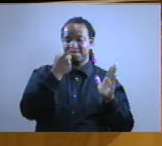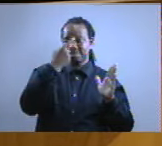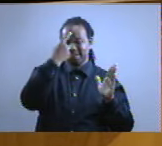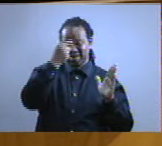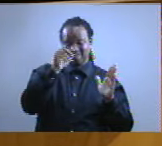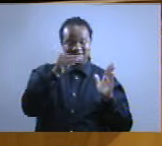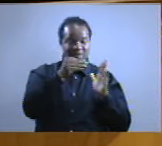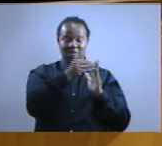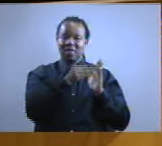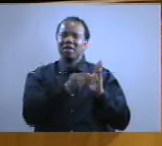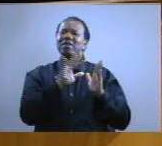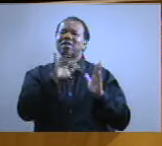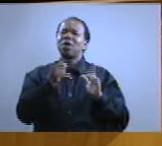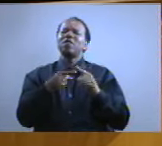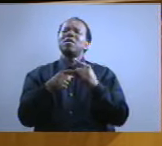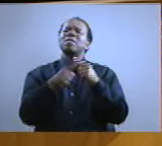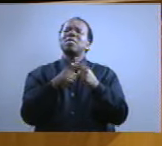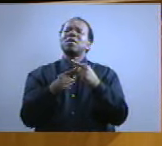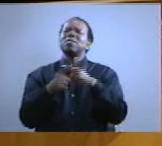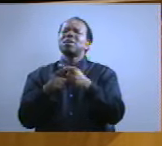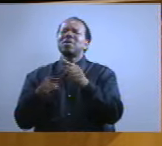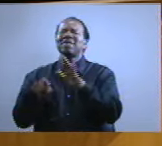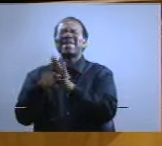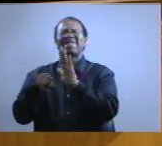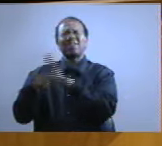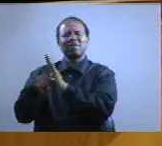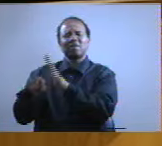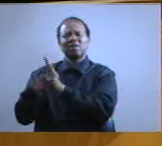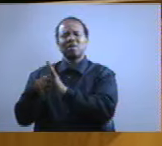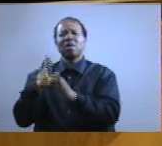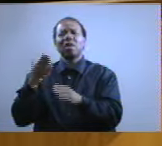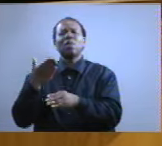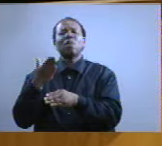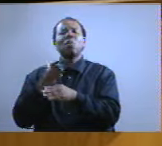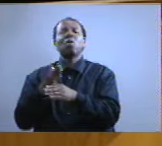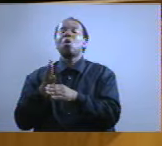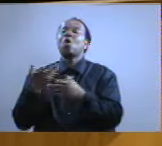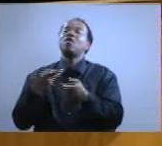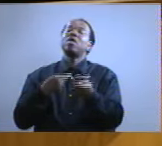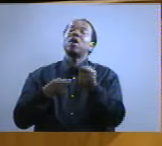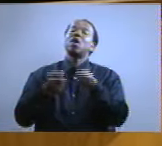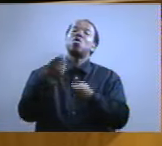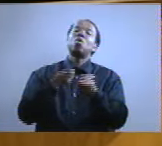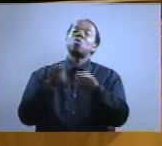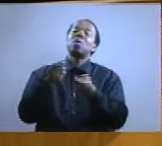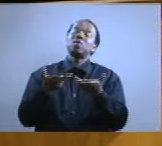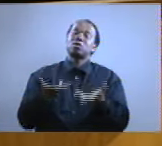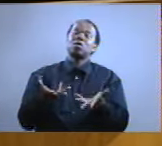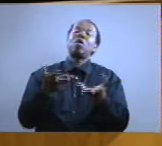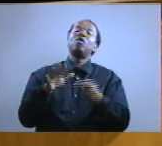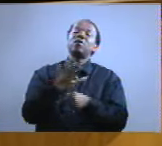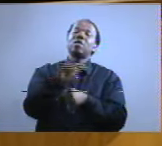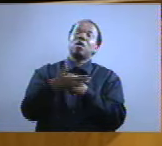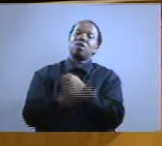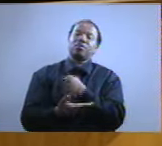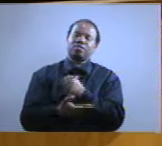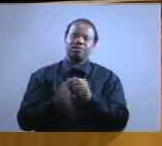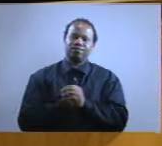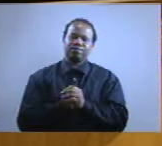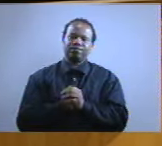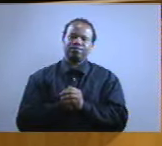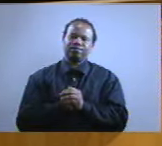far-reaching negative impacts on the labour market and consequently the economy of the country because of unintended consequences. We need